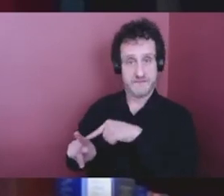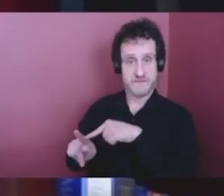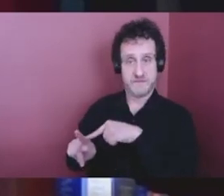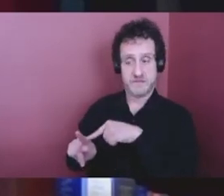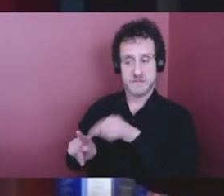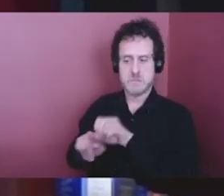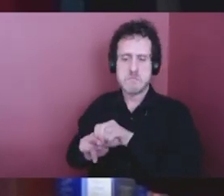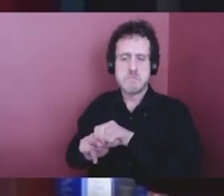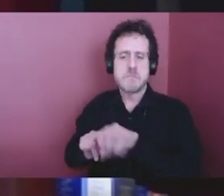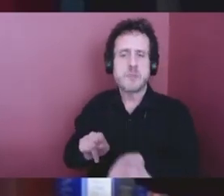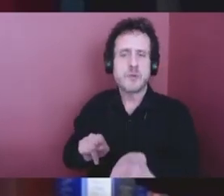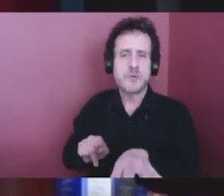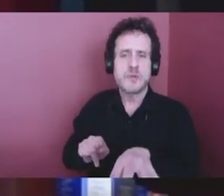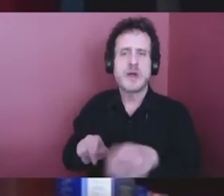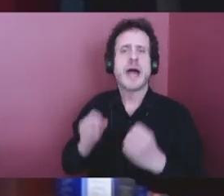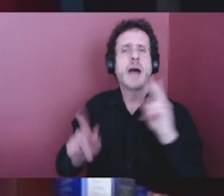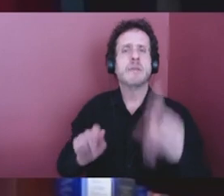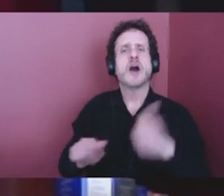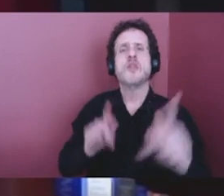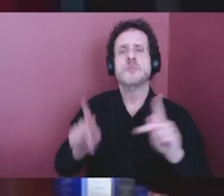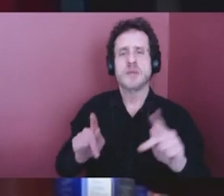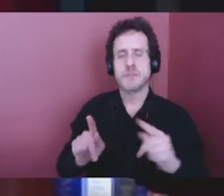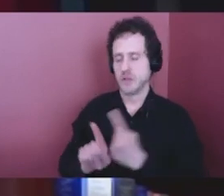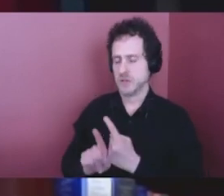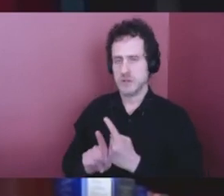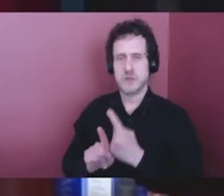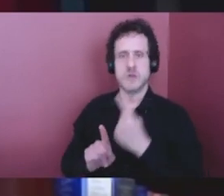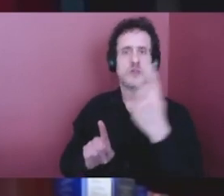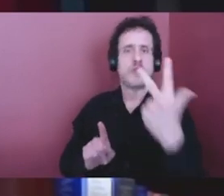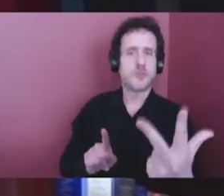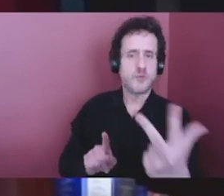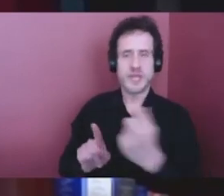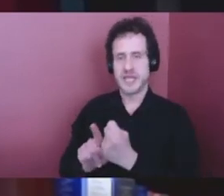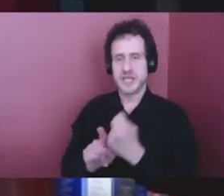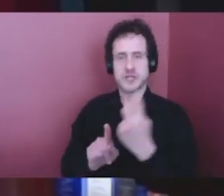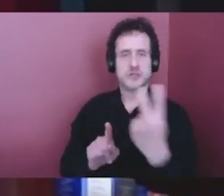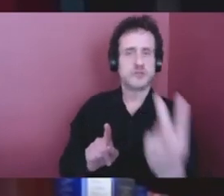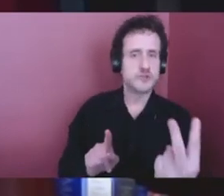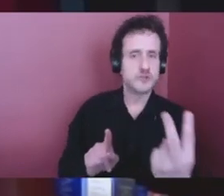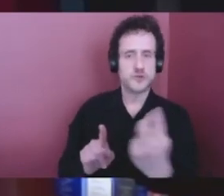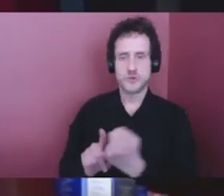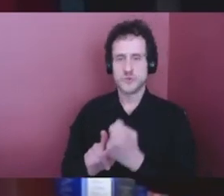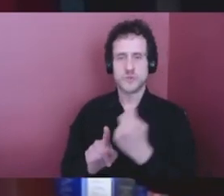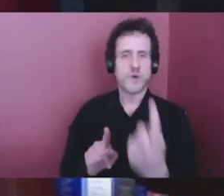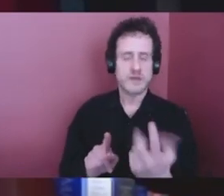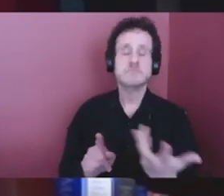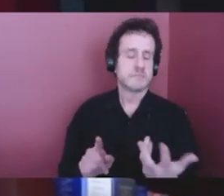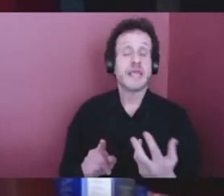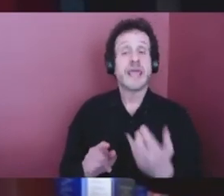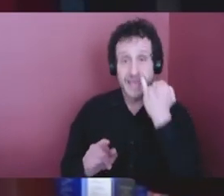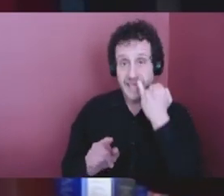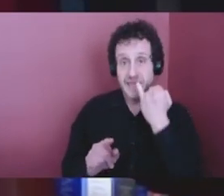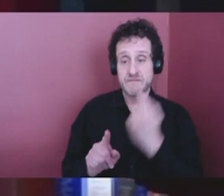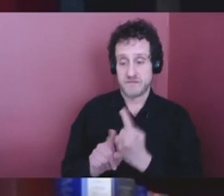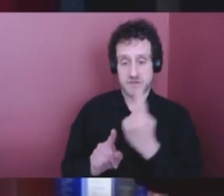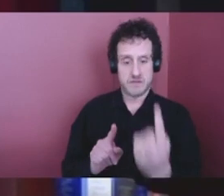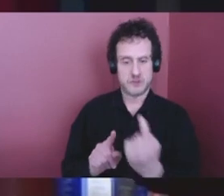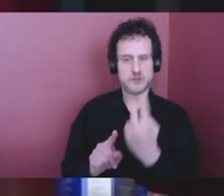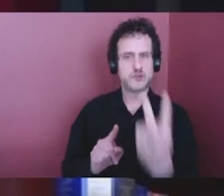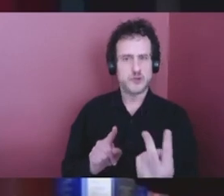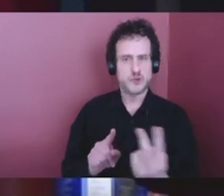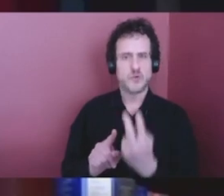person with that disease. An R0 value above 1 means that each